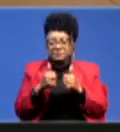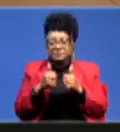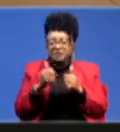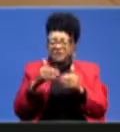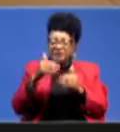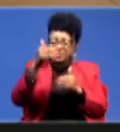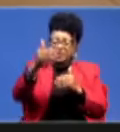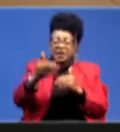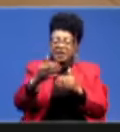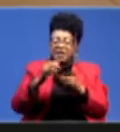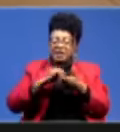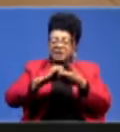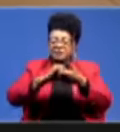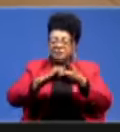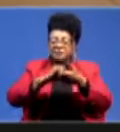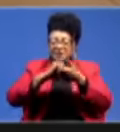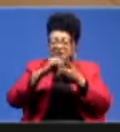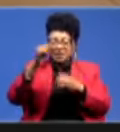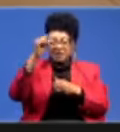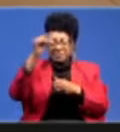further engagement in government.